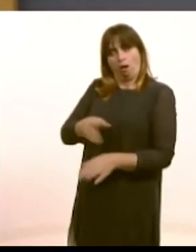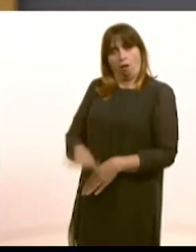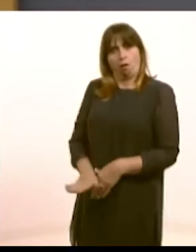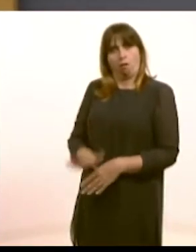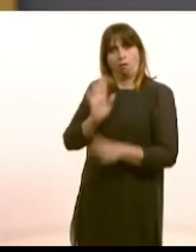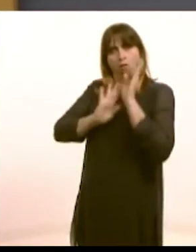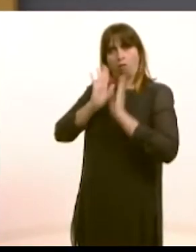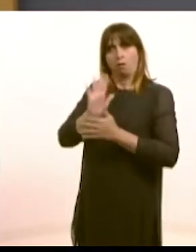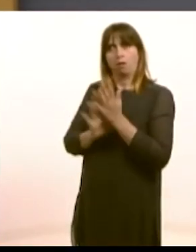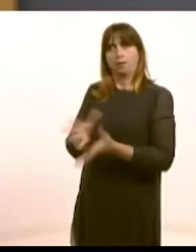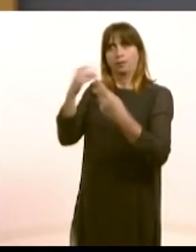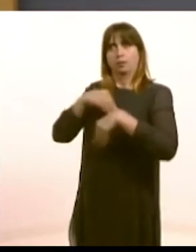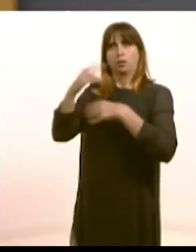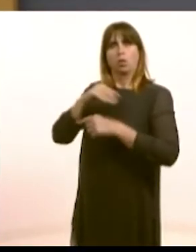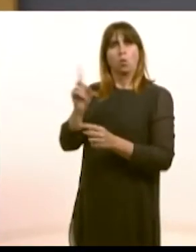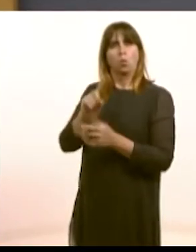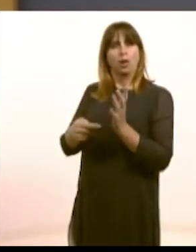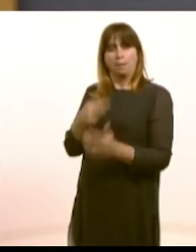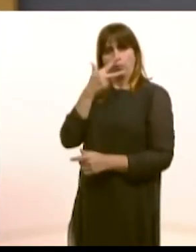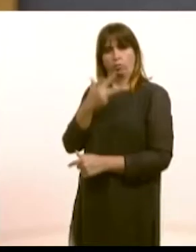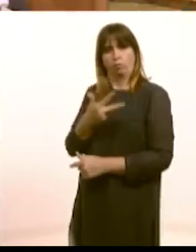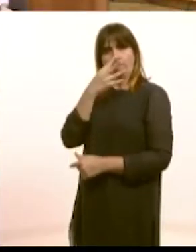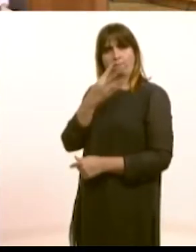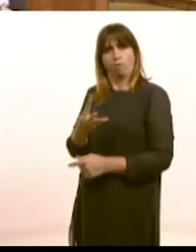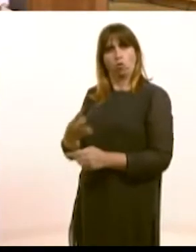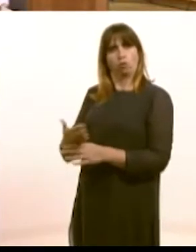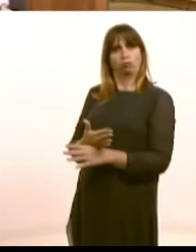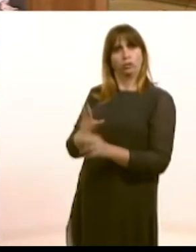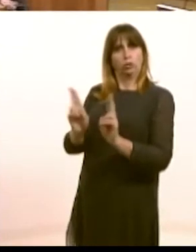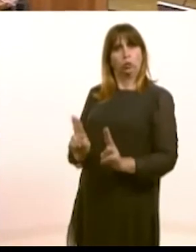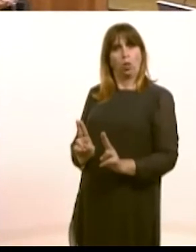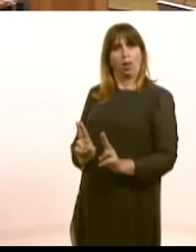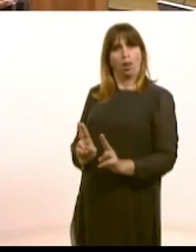Welsh learning into preschool classrooms?